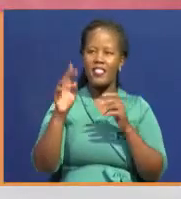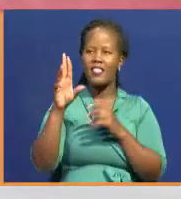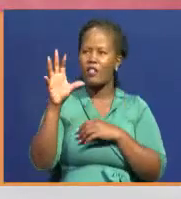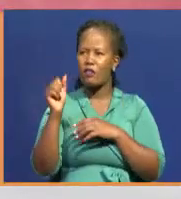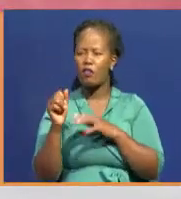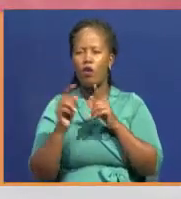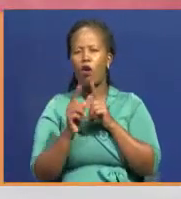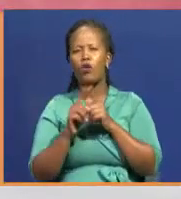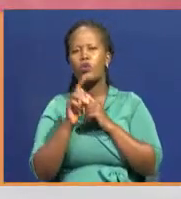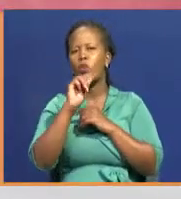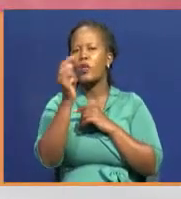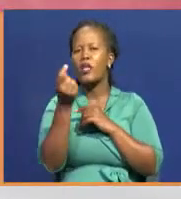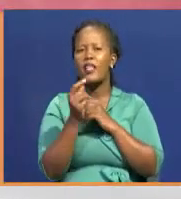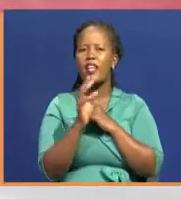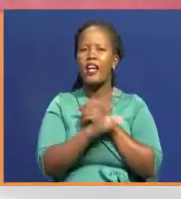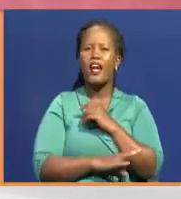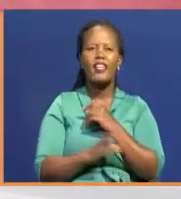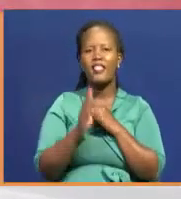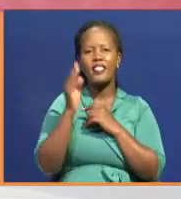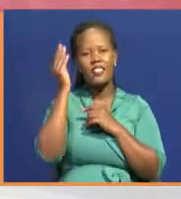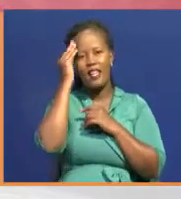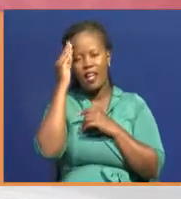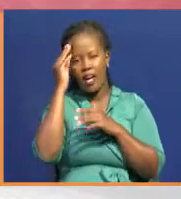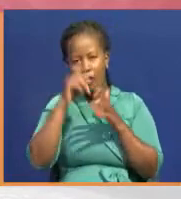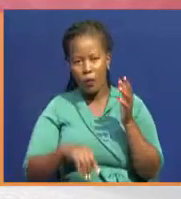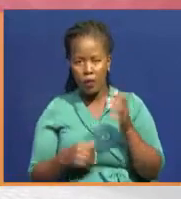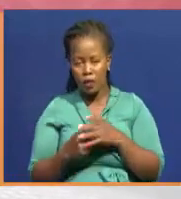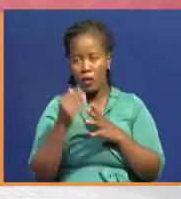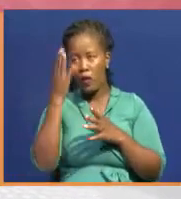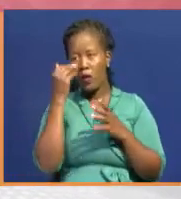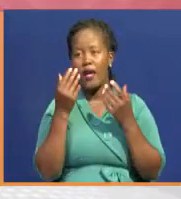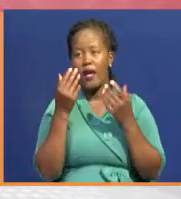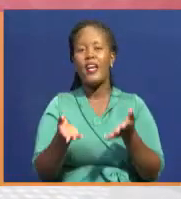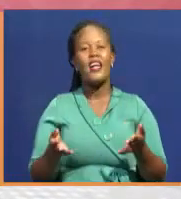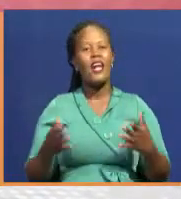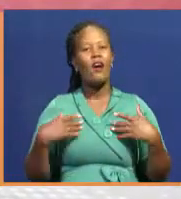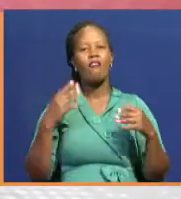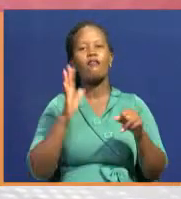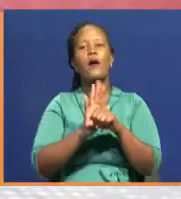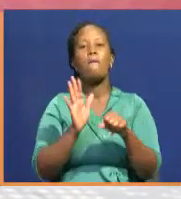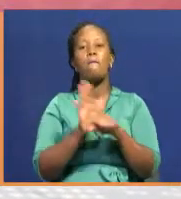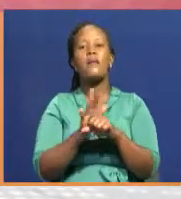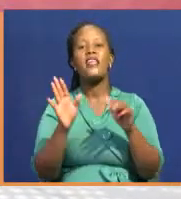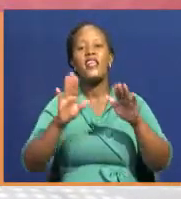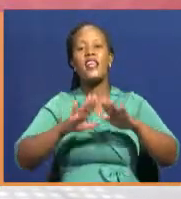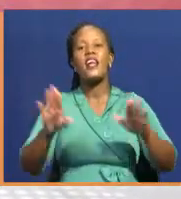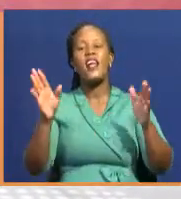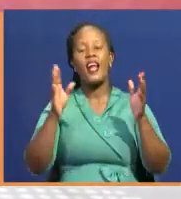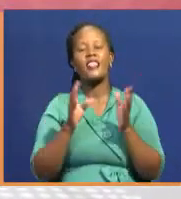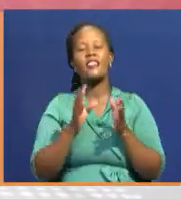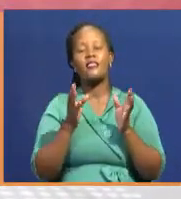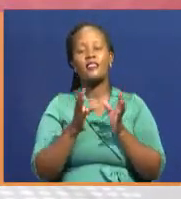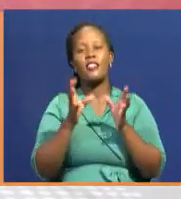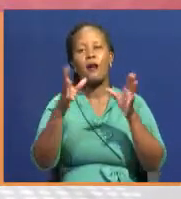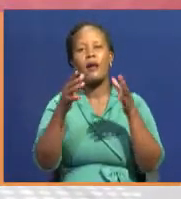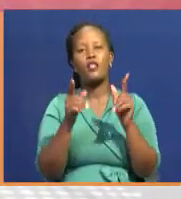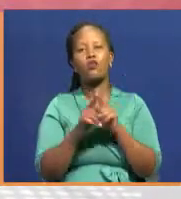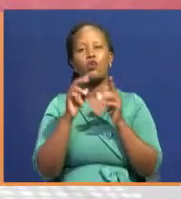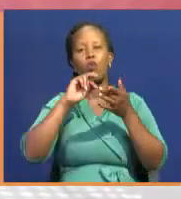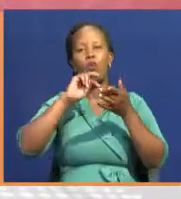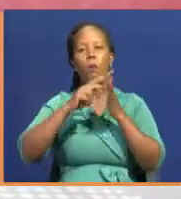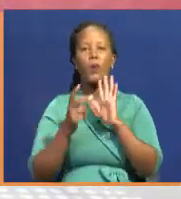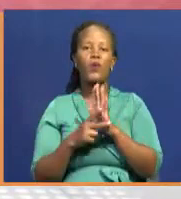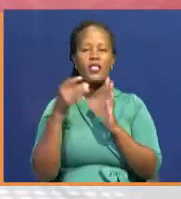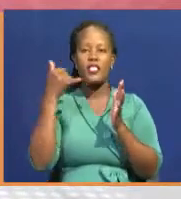as a country, Kenya, we can borrow now that we have a number of the real estate projects, including the affordable